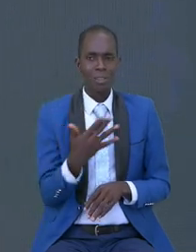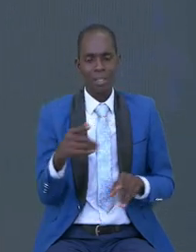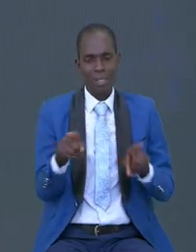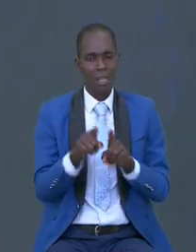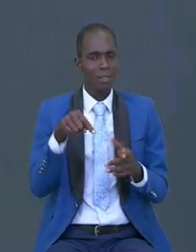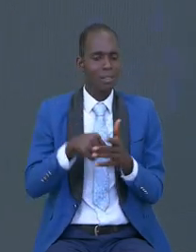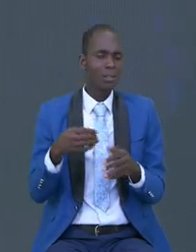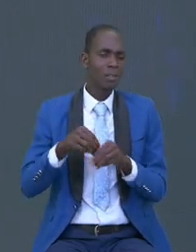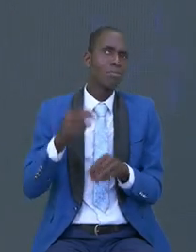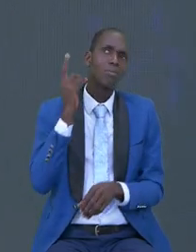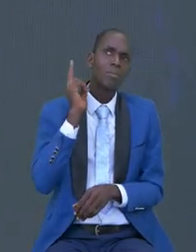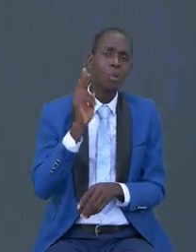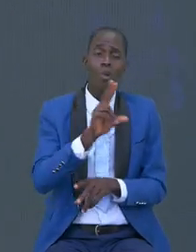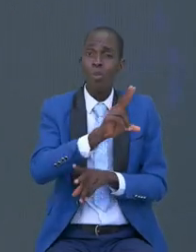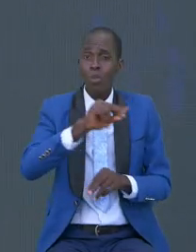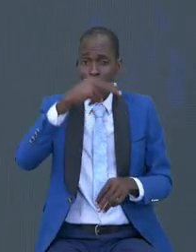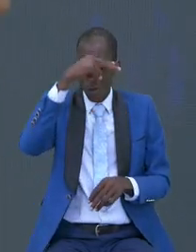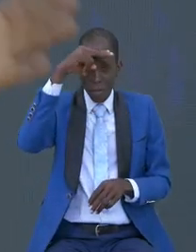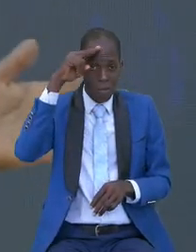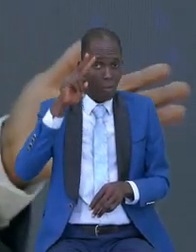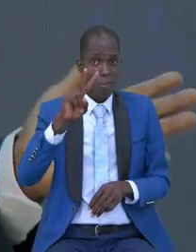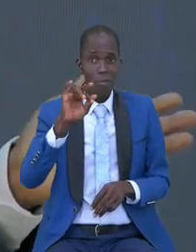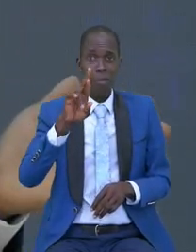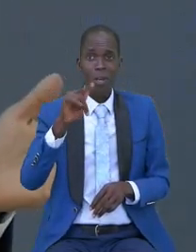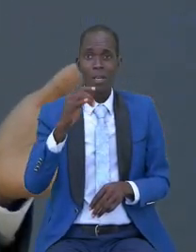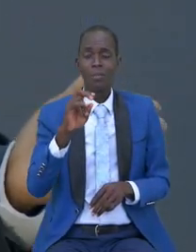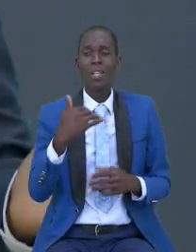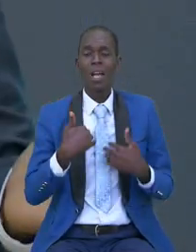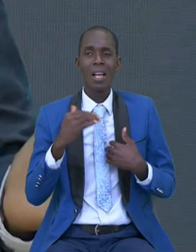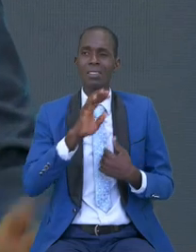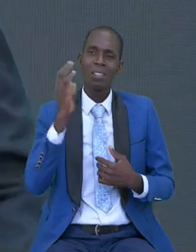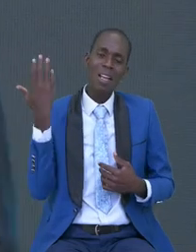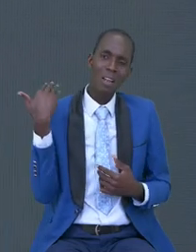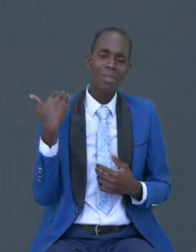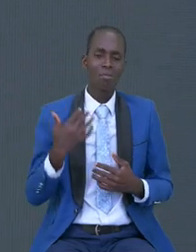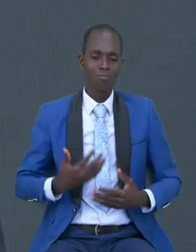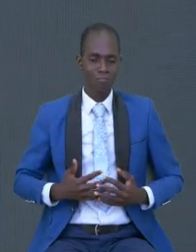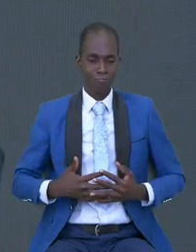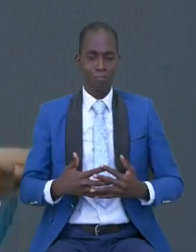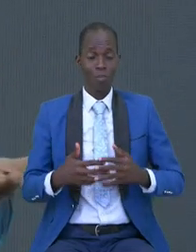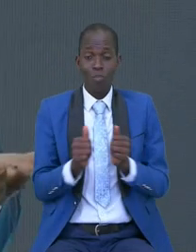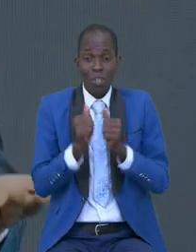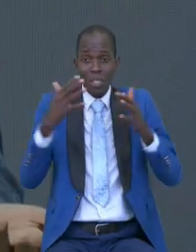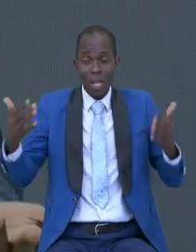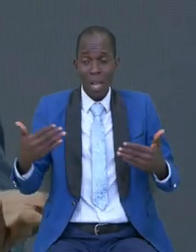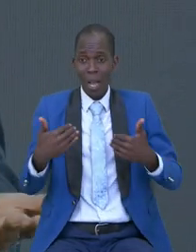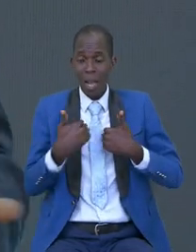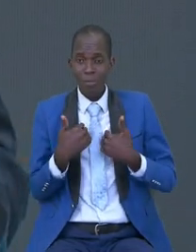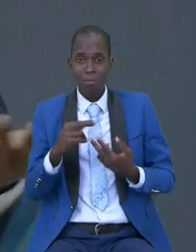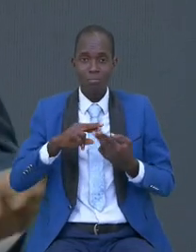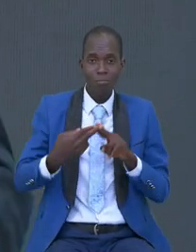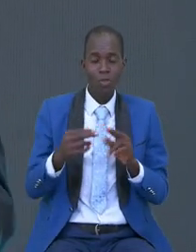No virgin had ever conceived without any connection with man. And so she